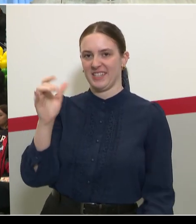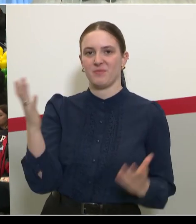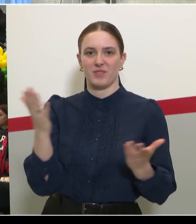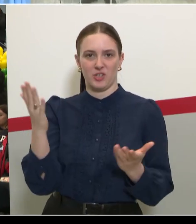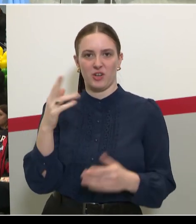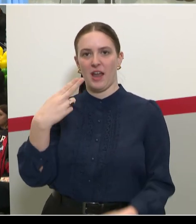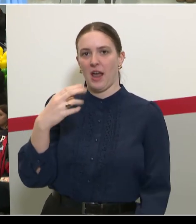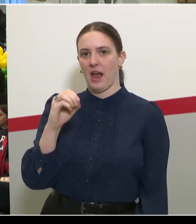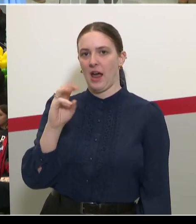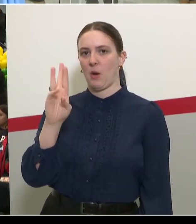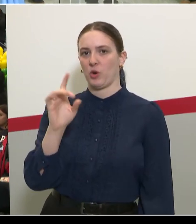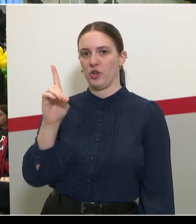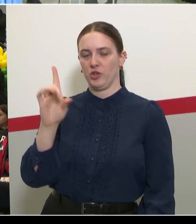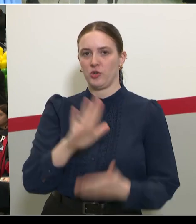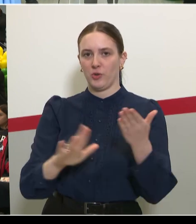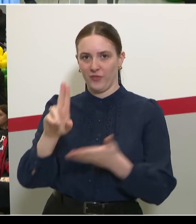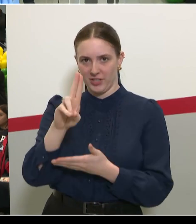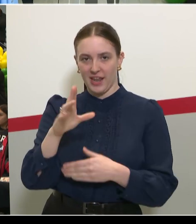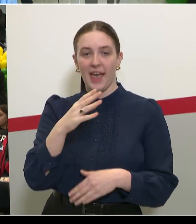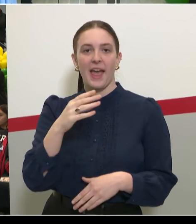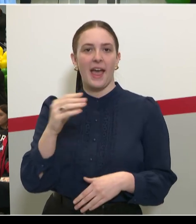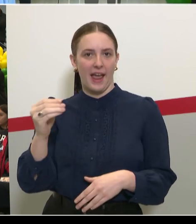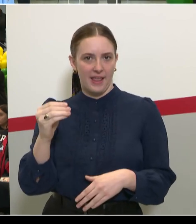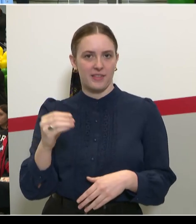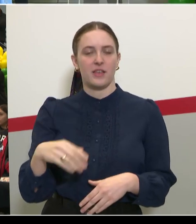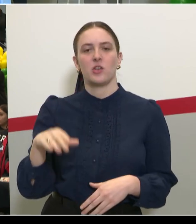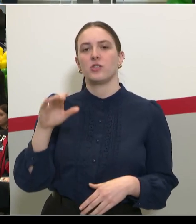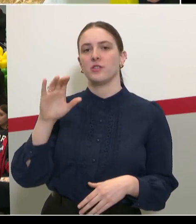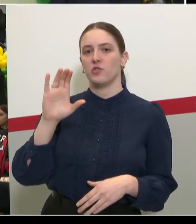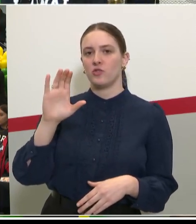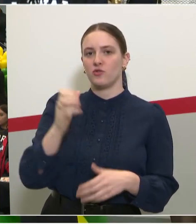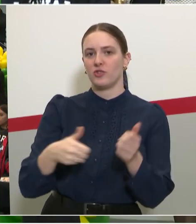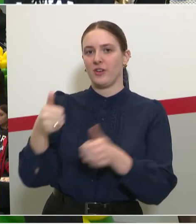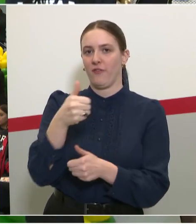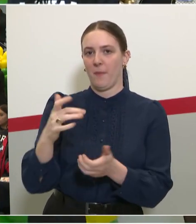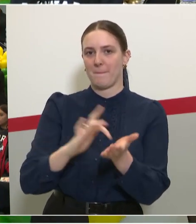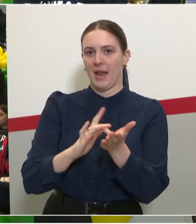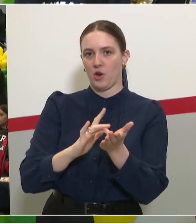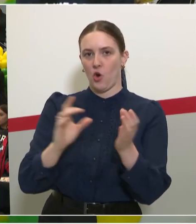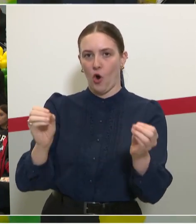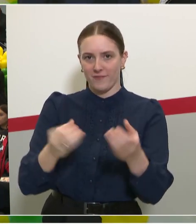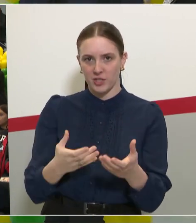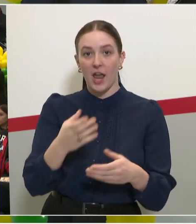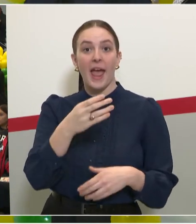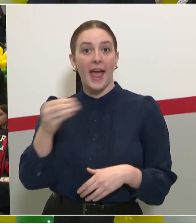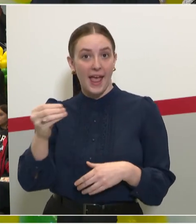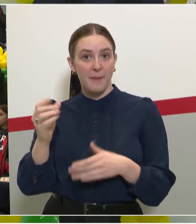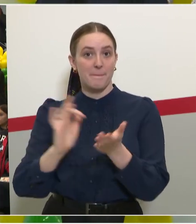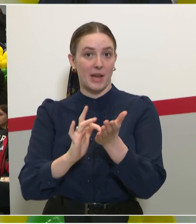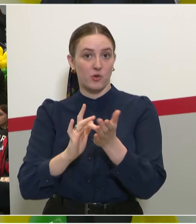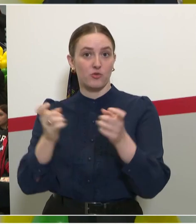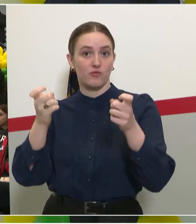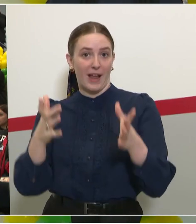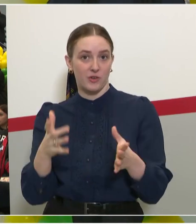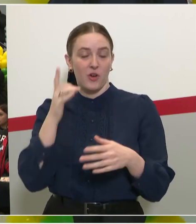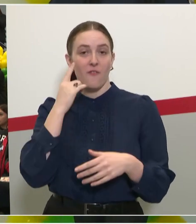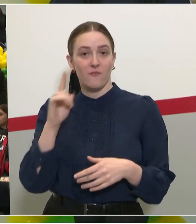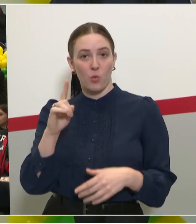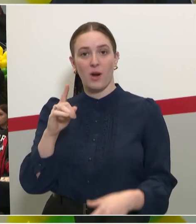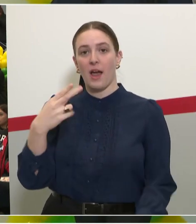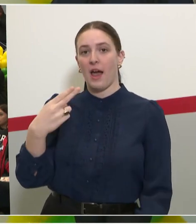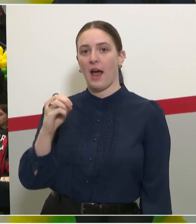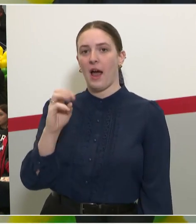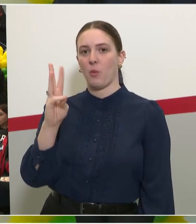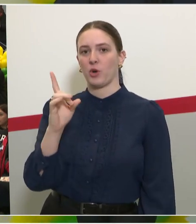Howard University's faculty practice plan, our ambulatory care center, as well as the medical director for the Howard University Center of Excellence